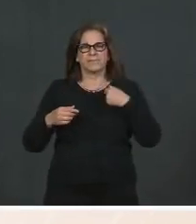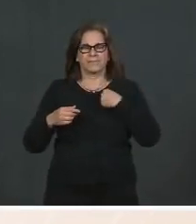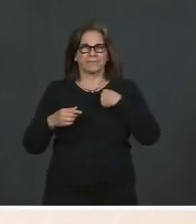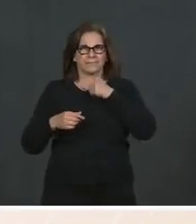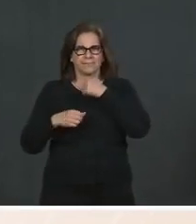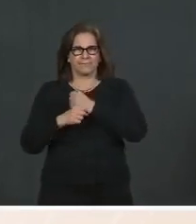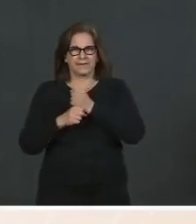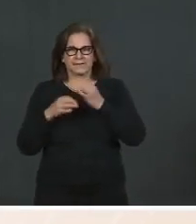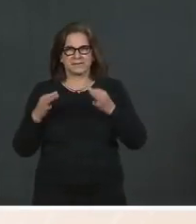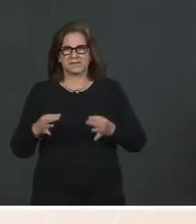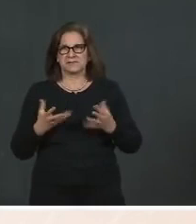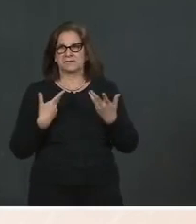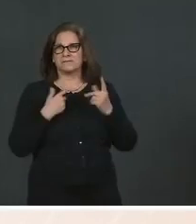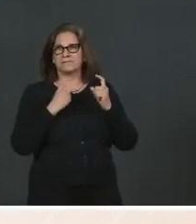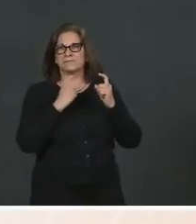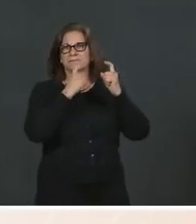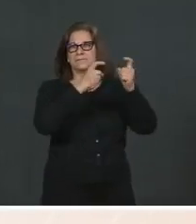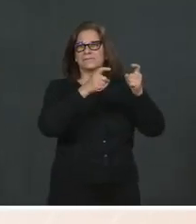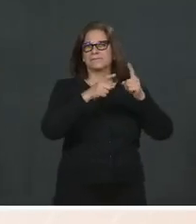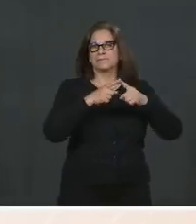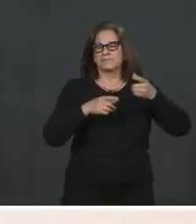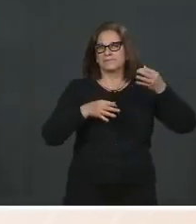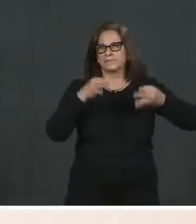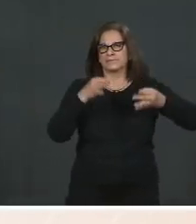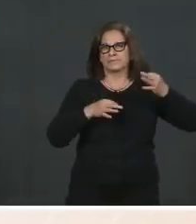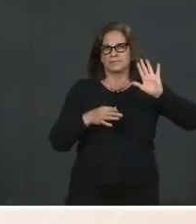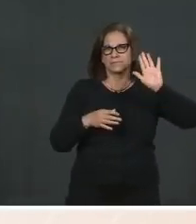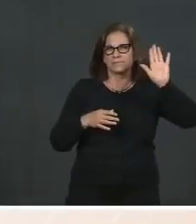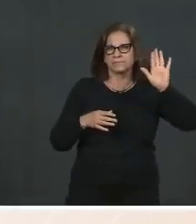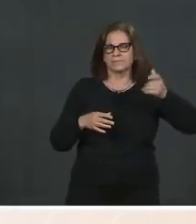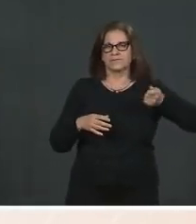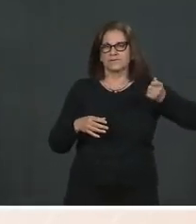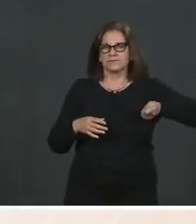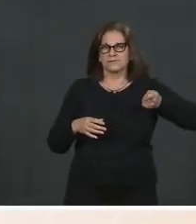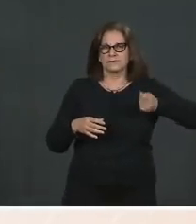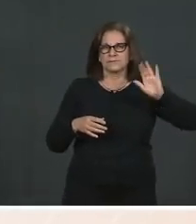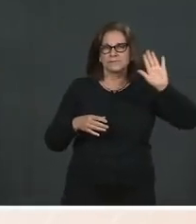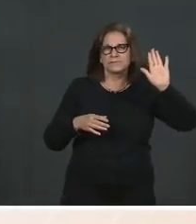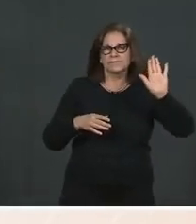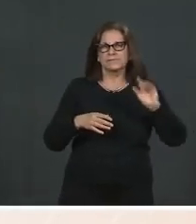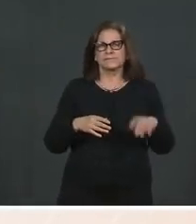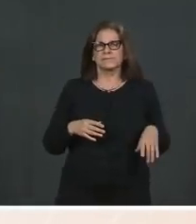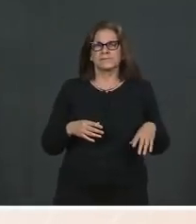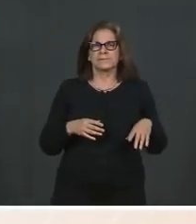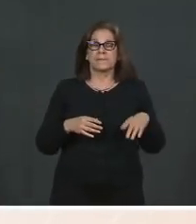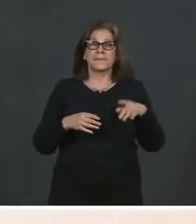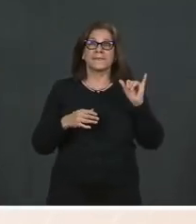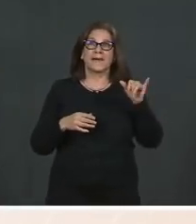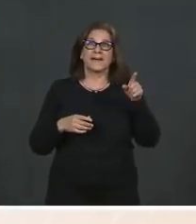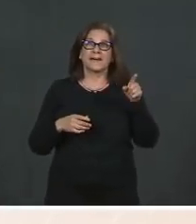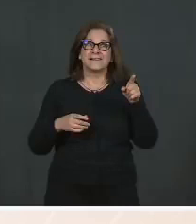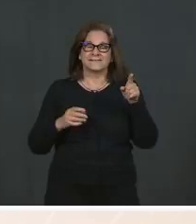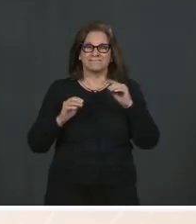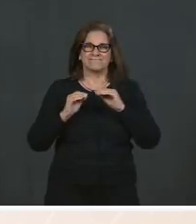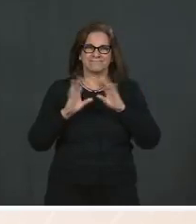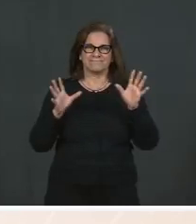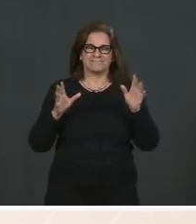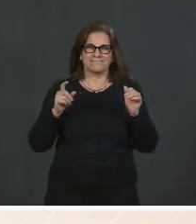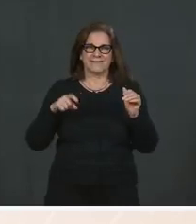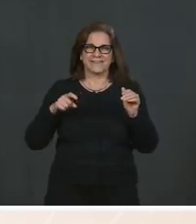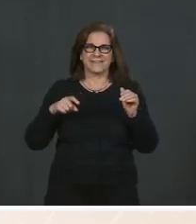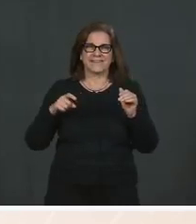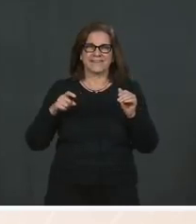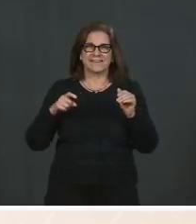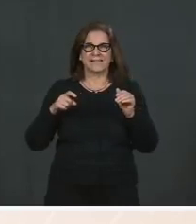events that at the time he spoke about as being just a reminder of also the need to, and it certainly impacted how he's thought about in his own